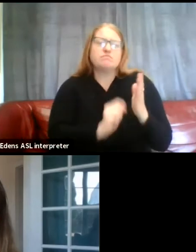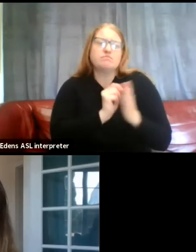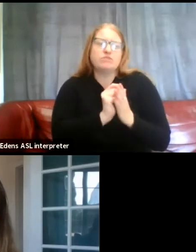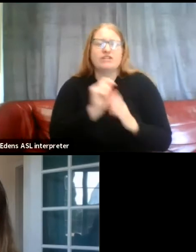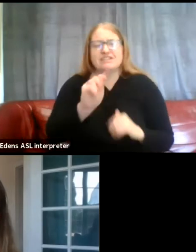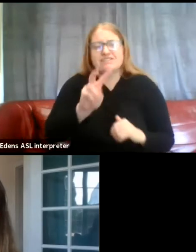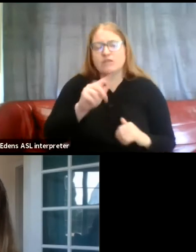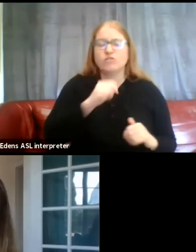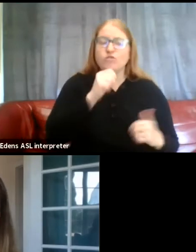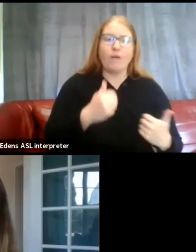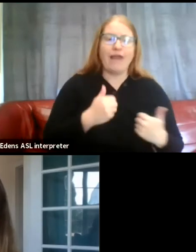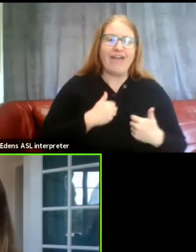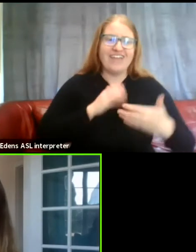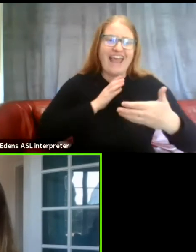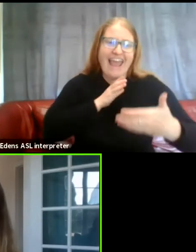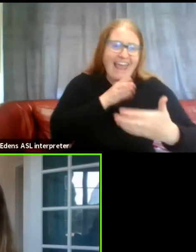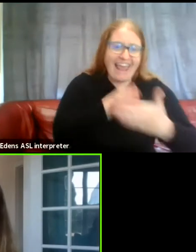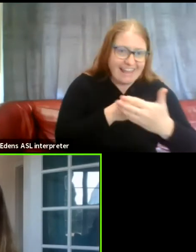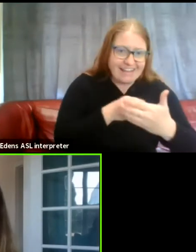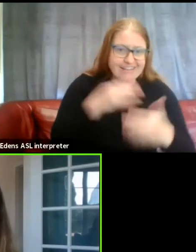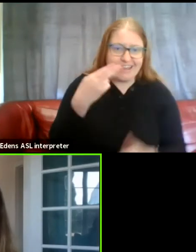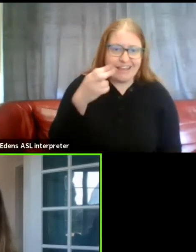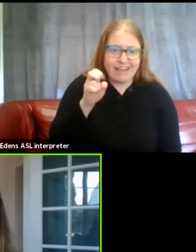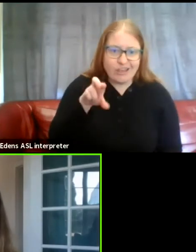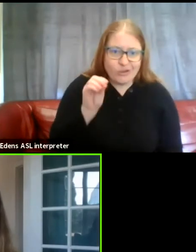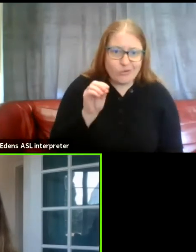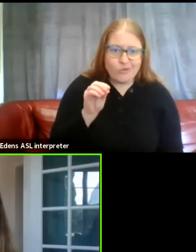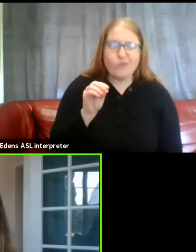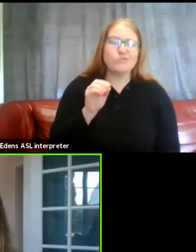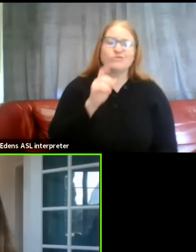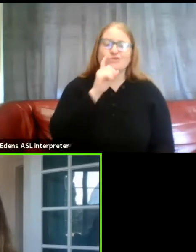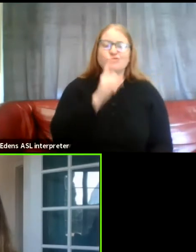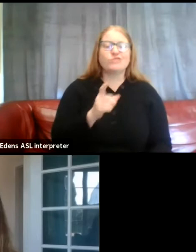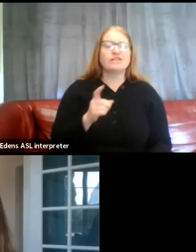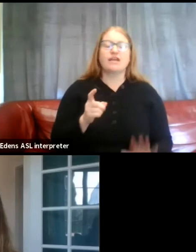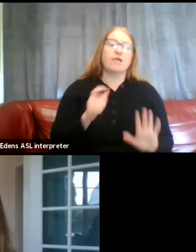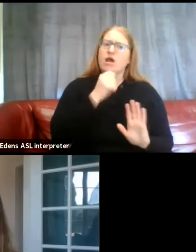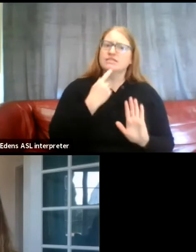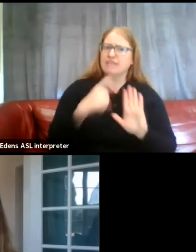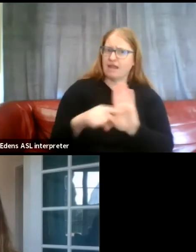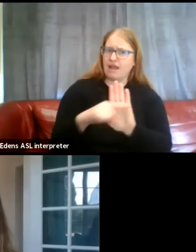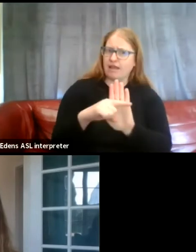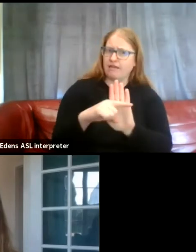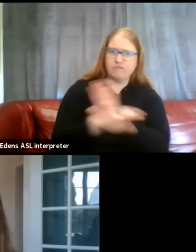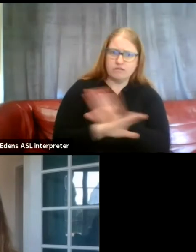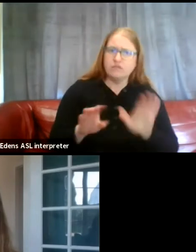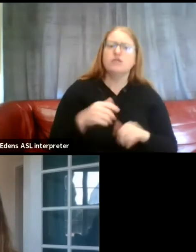anti-hero character Jewish mother. It was a very— I'm not saying it was a negative thing, but I'm